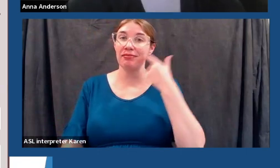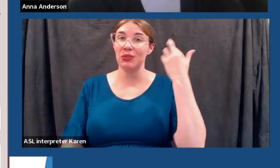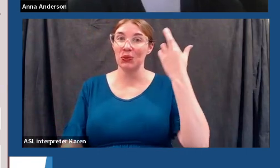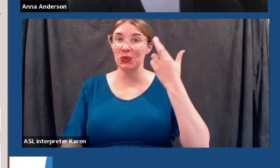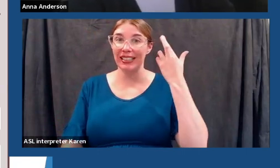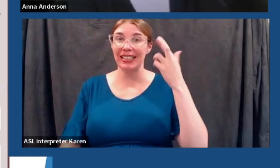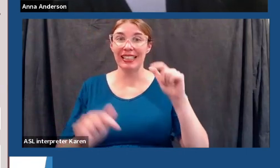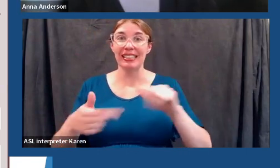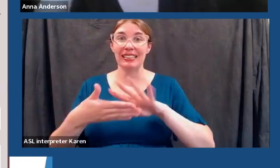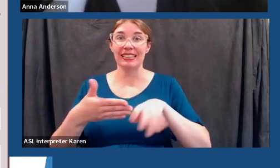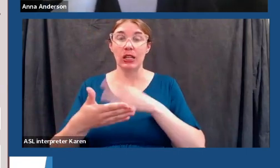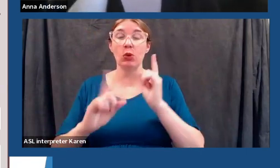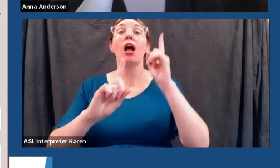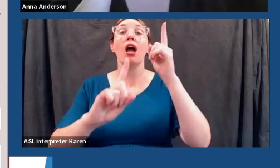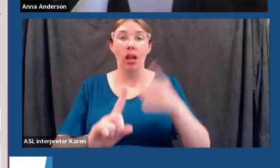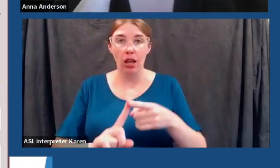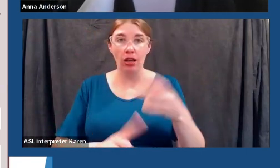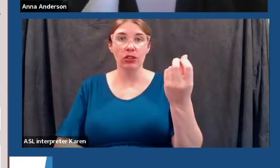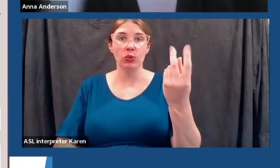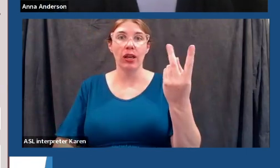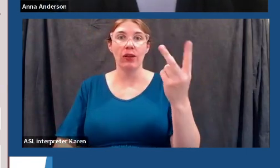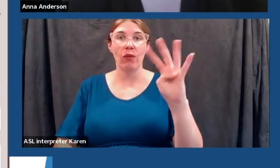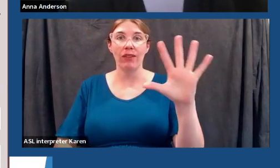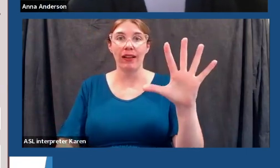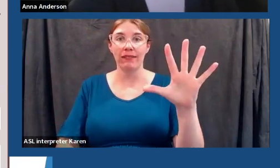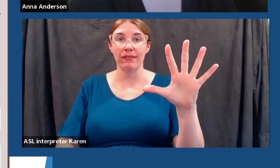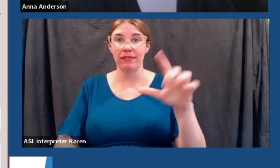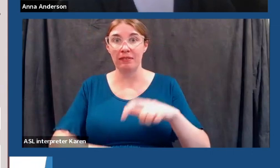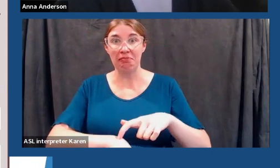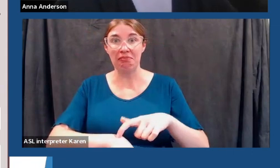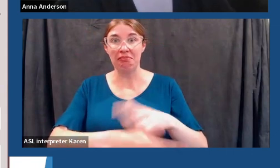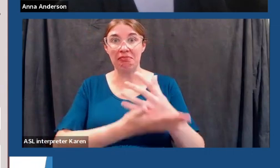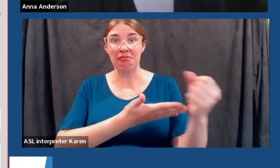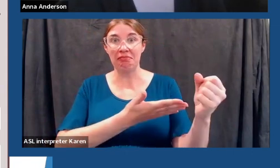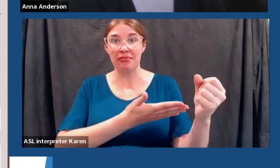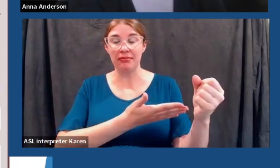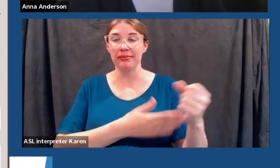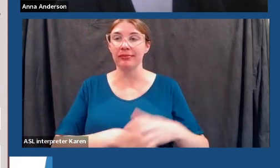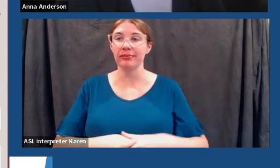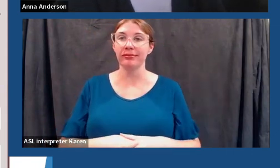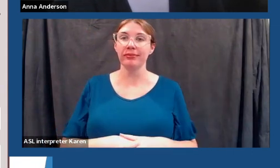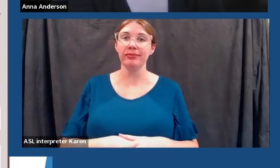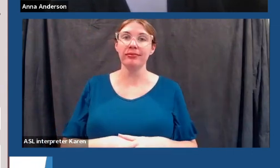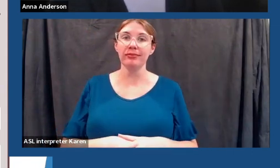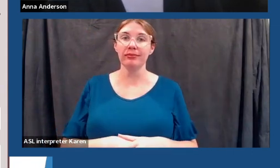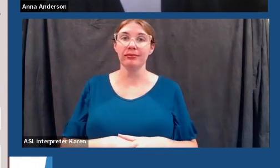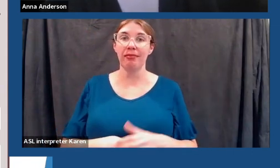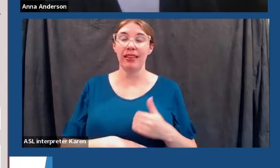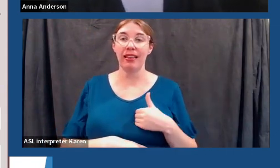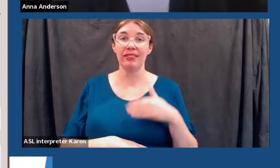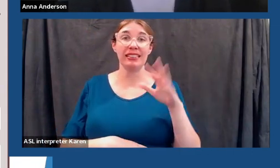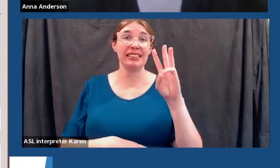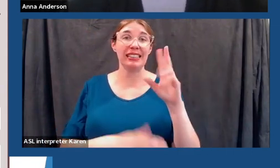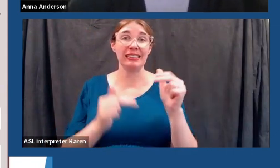this till 12:45, and it's past that. So we only have maybe 6 slides